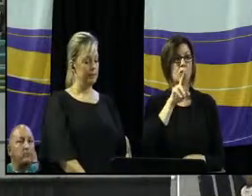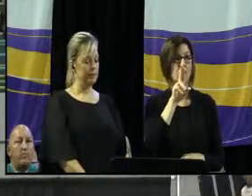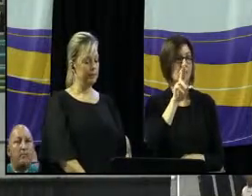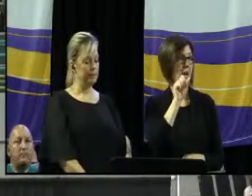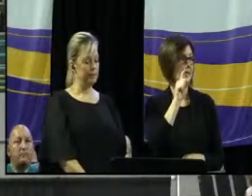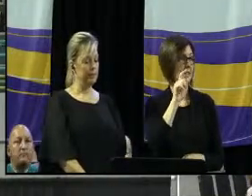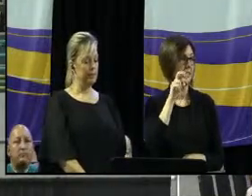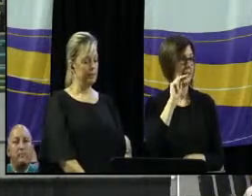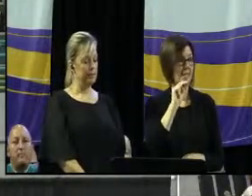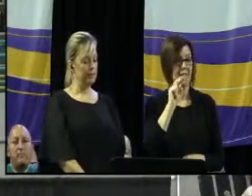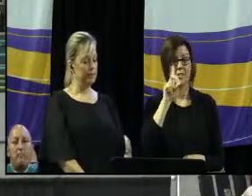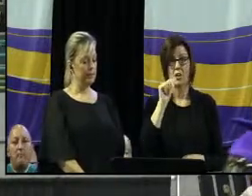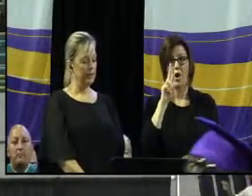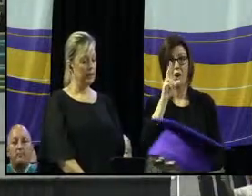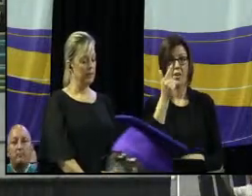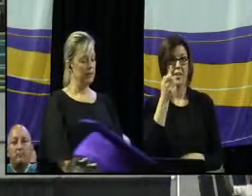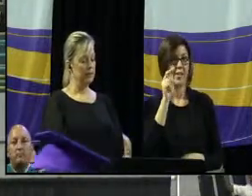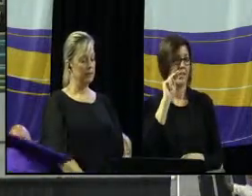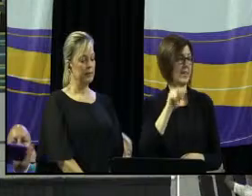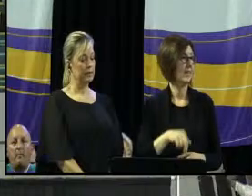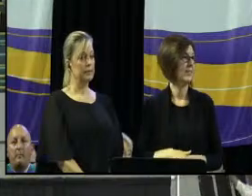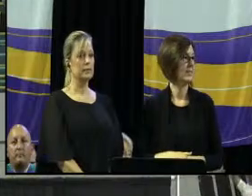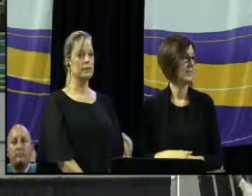Justin Glenn Dargan.